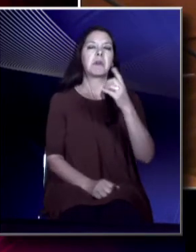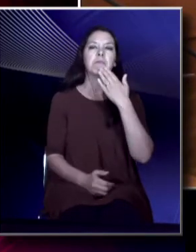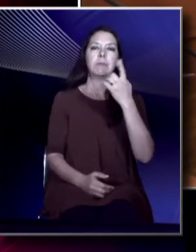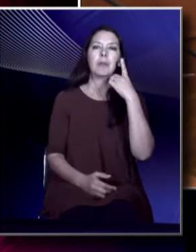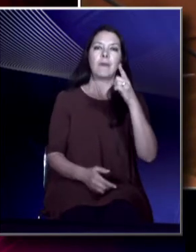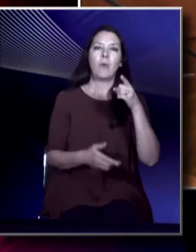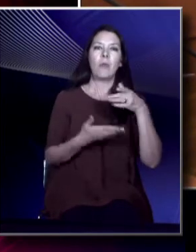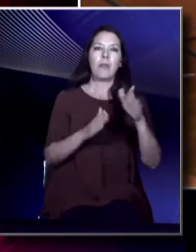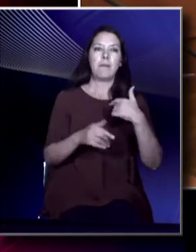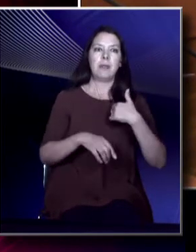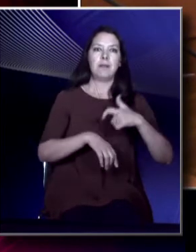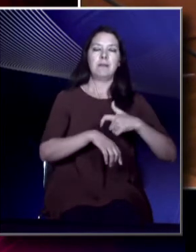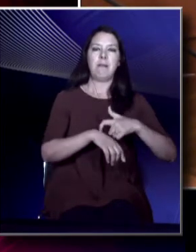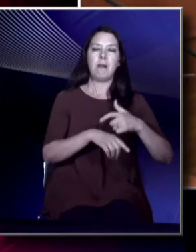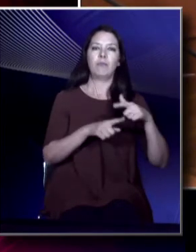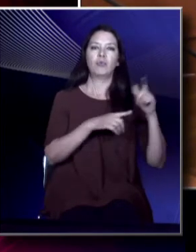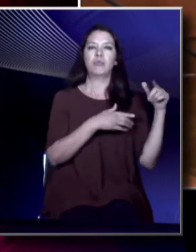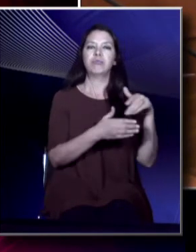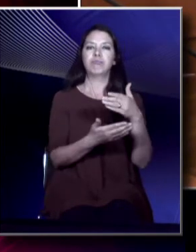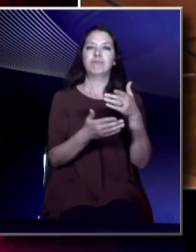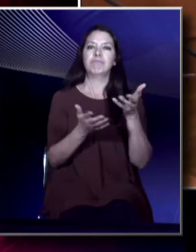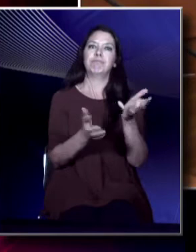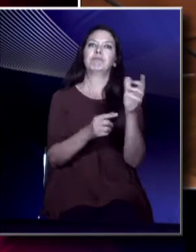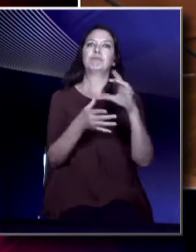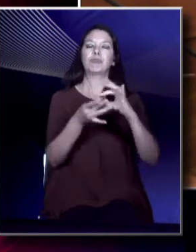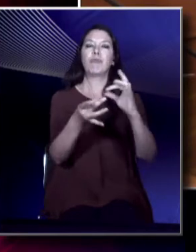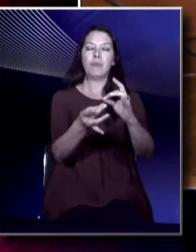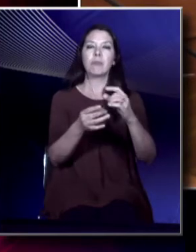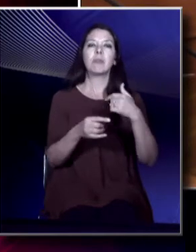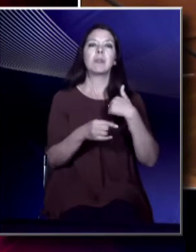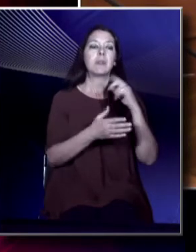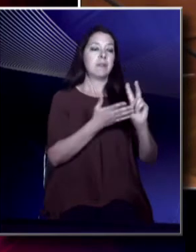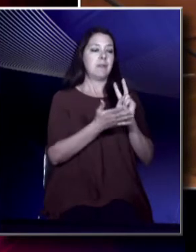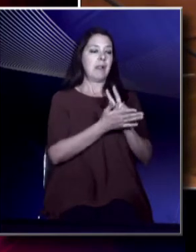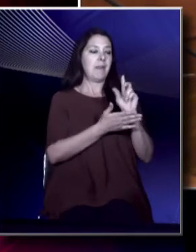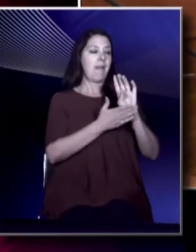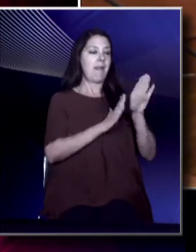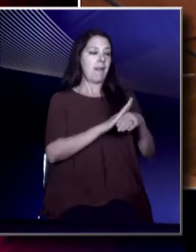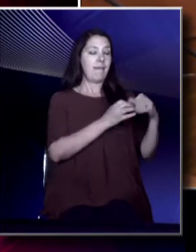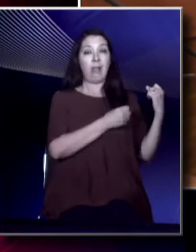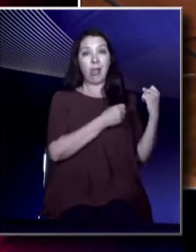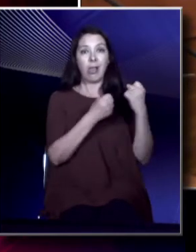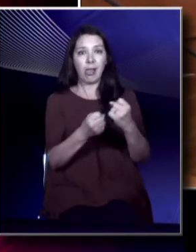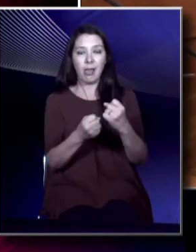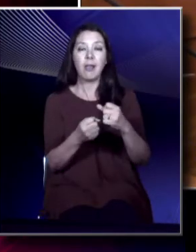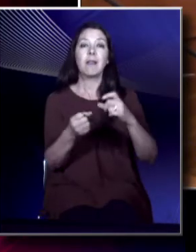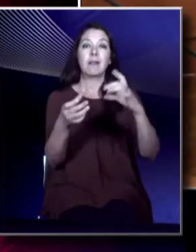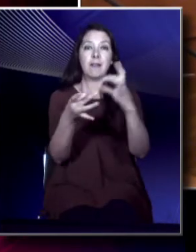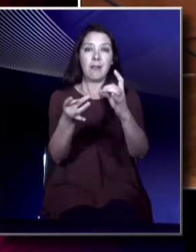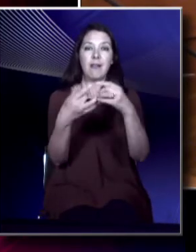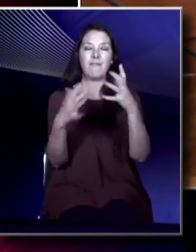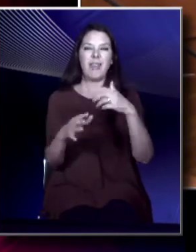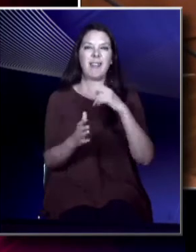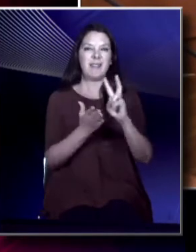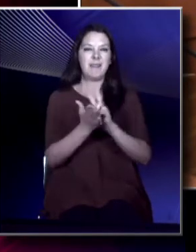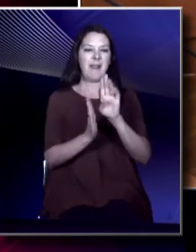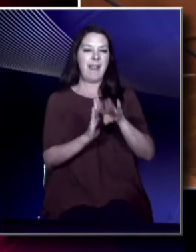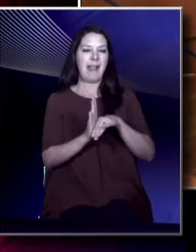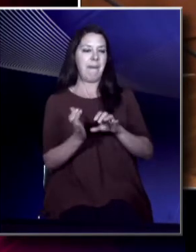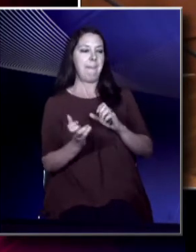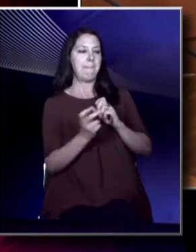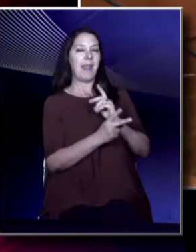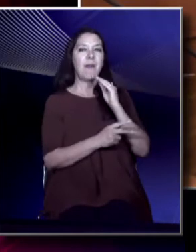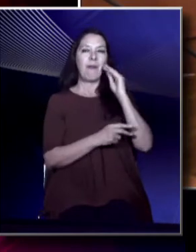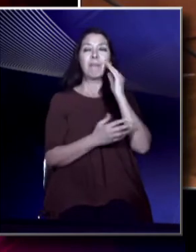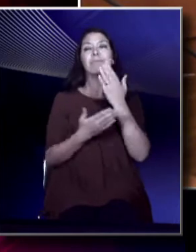I drove over 2.5 hours to arrive here and will drive 2.5 hours to return home to speak to you today.